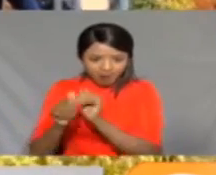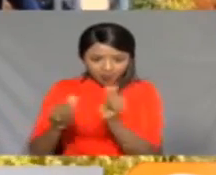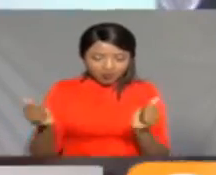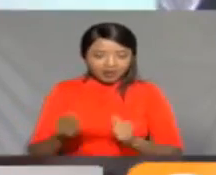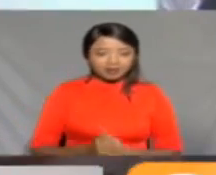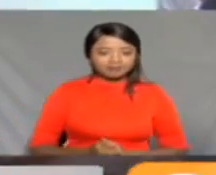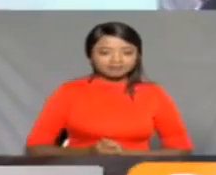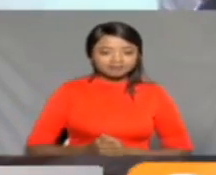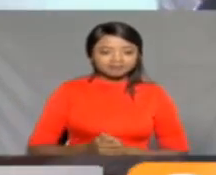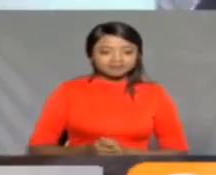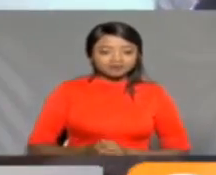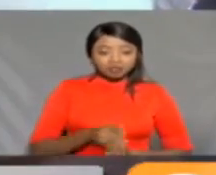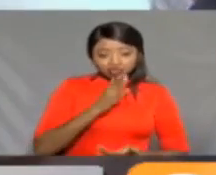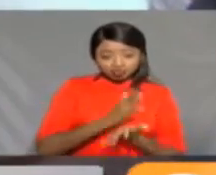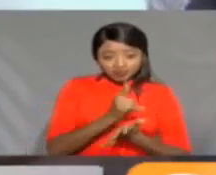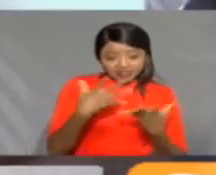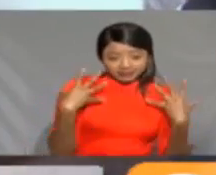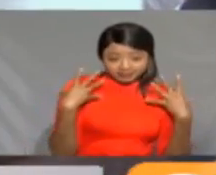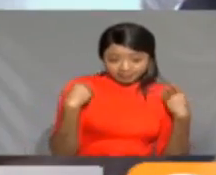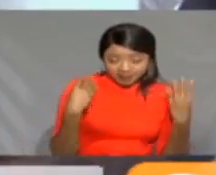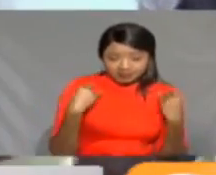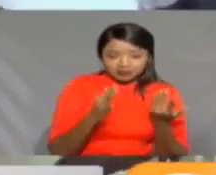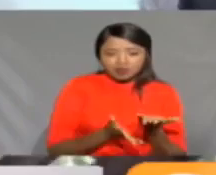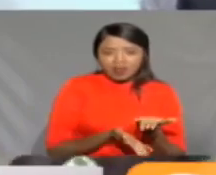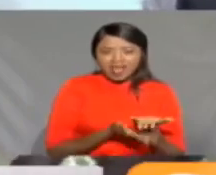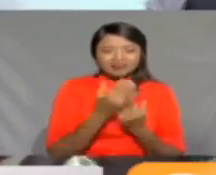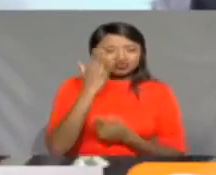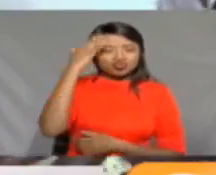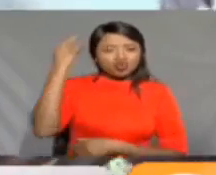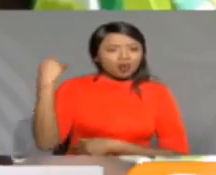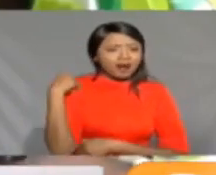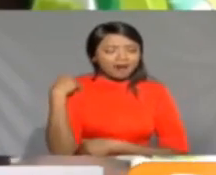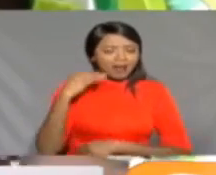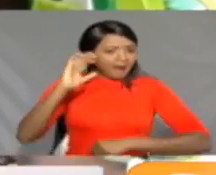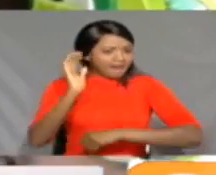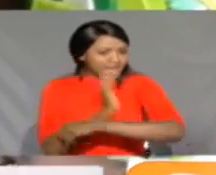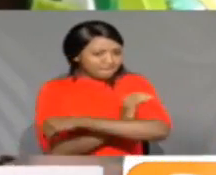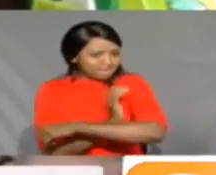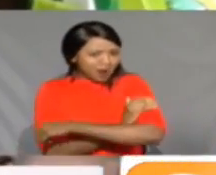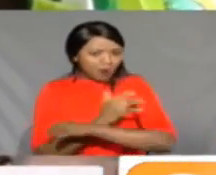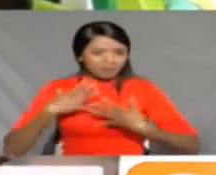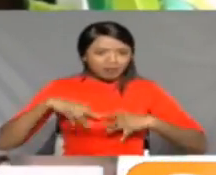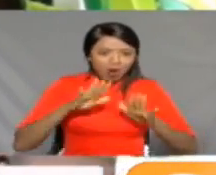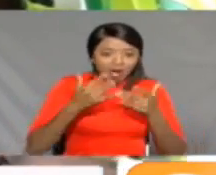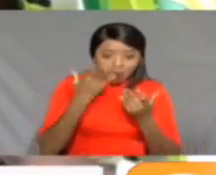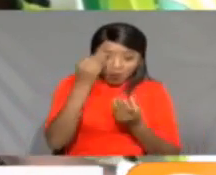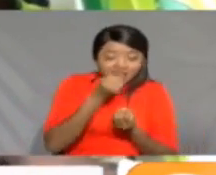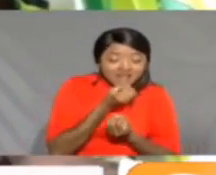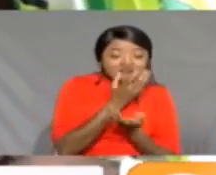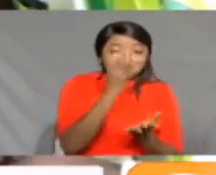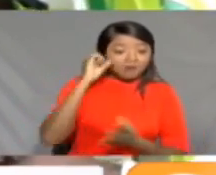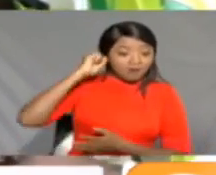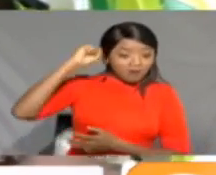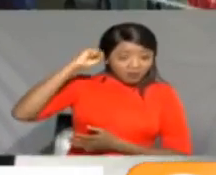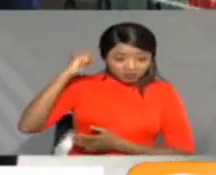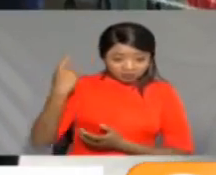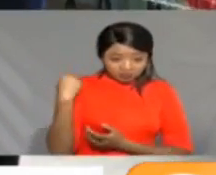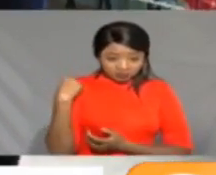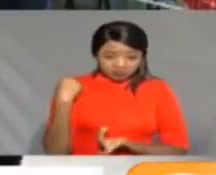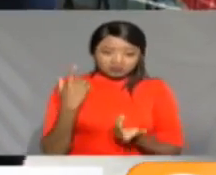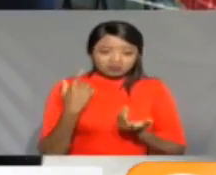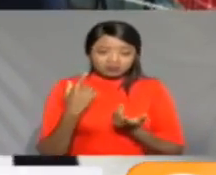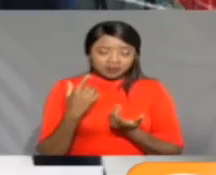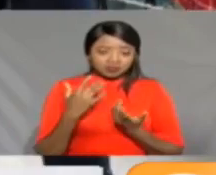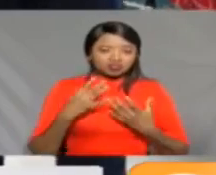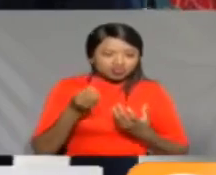election. The exercise is perceived to be a numerical determination of power, as it will inform political alliances informed by the numbers for